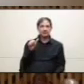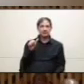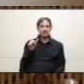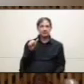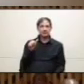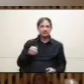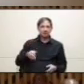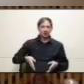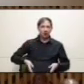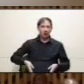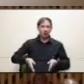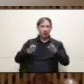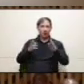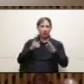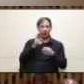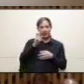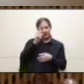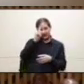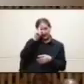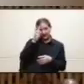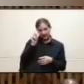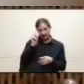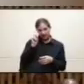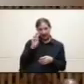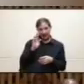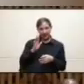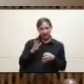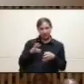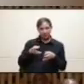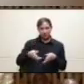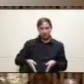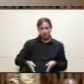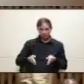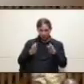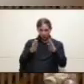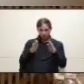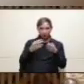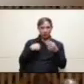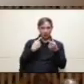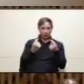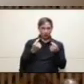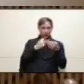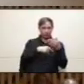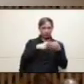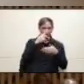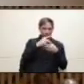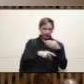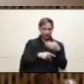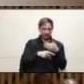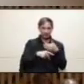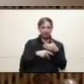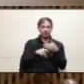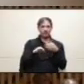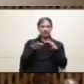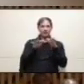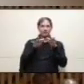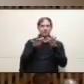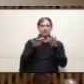Nelson Mandela Road where we are doing the project under the Public